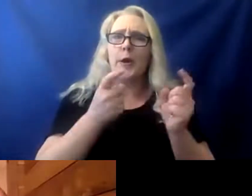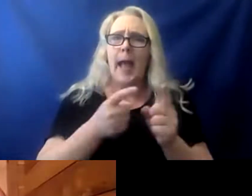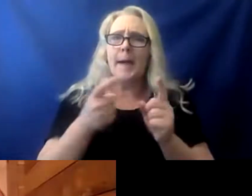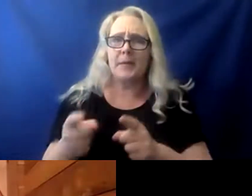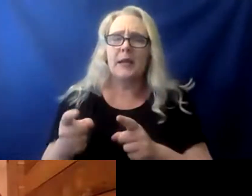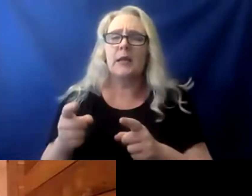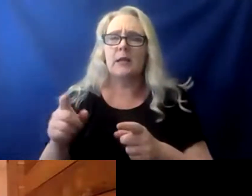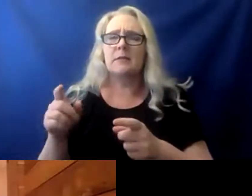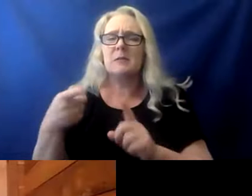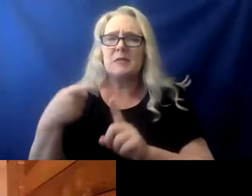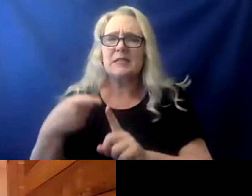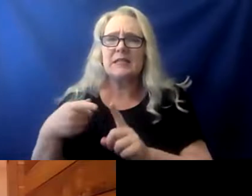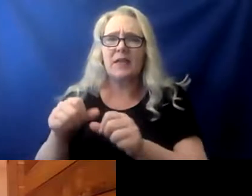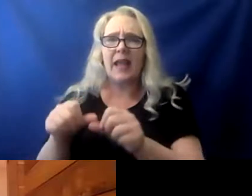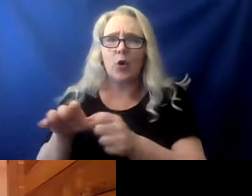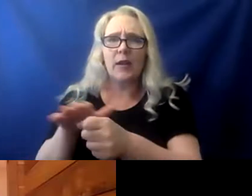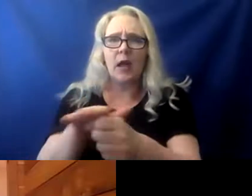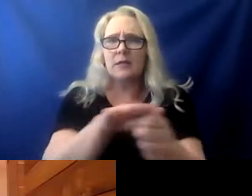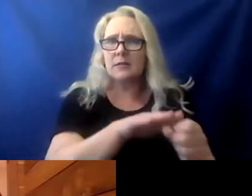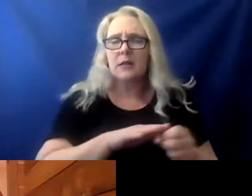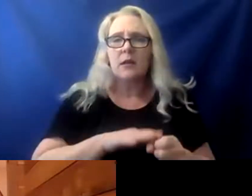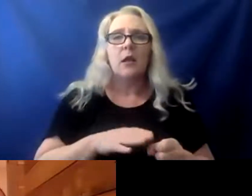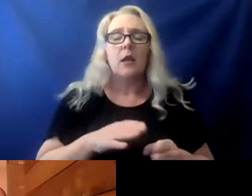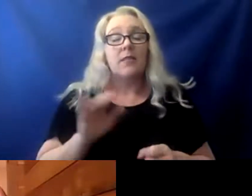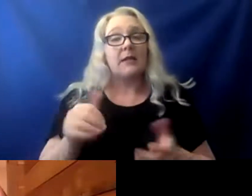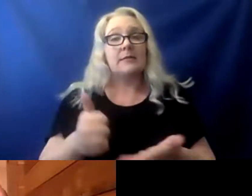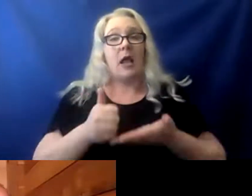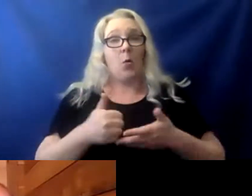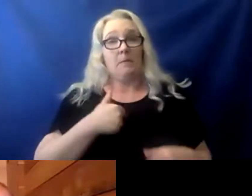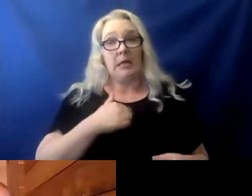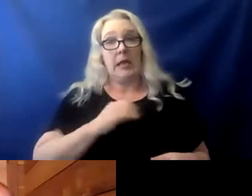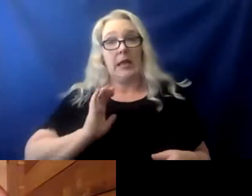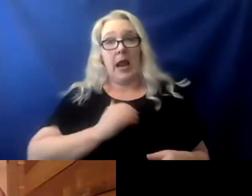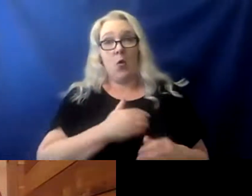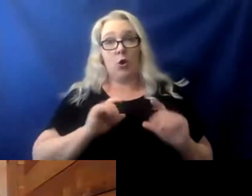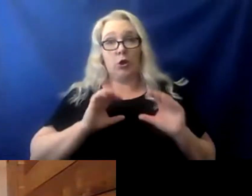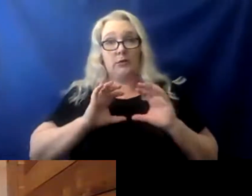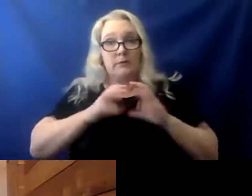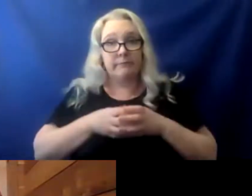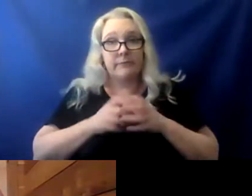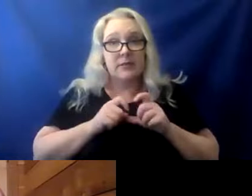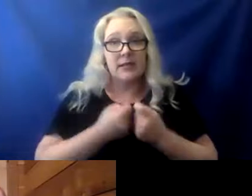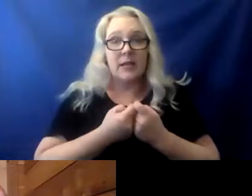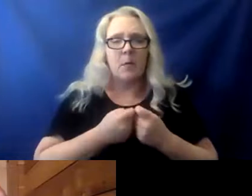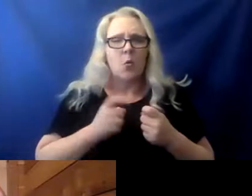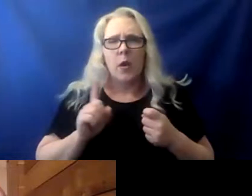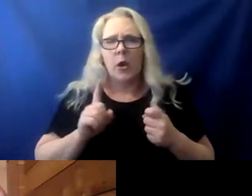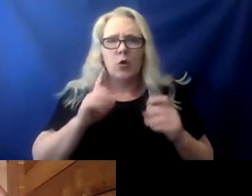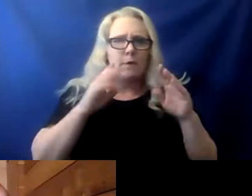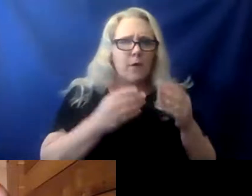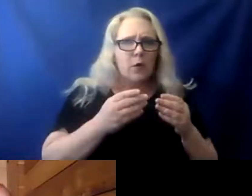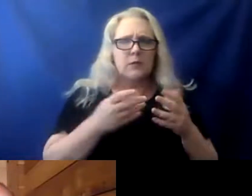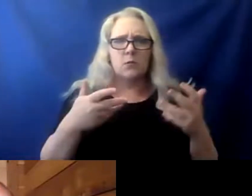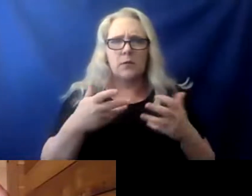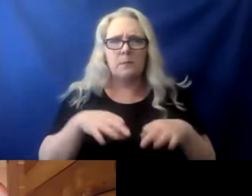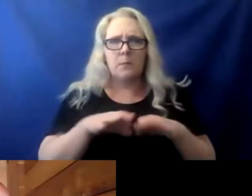specific areas. So that's helped, I know, me and our team like really focus on where to bring issues and